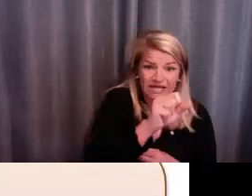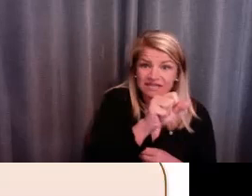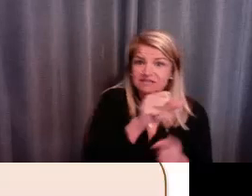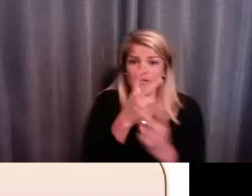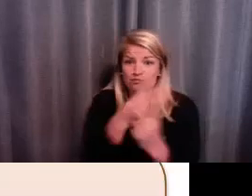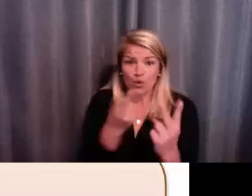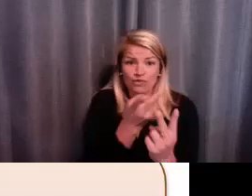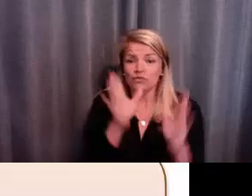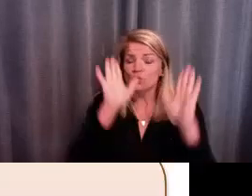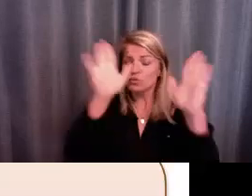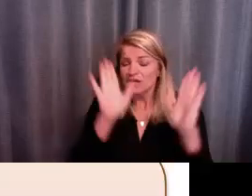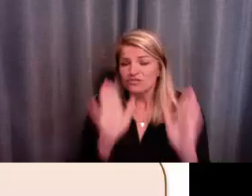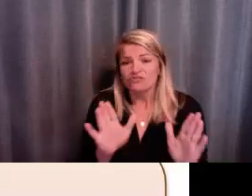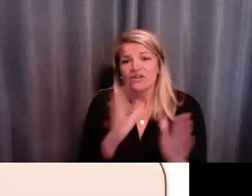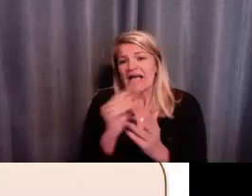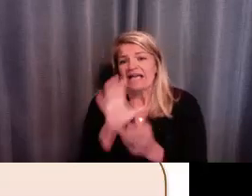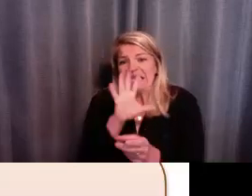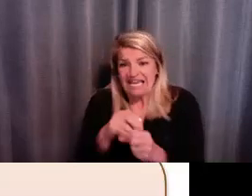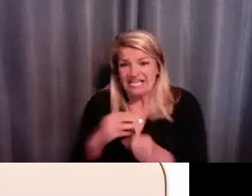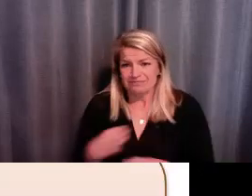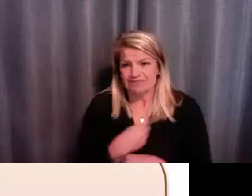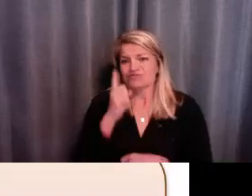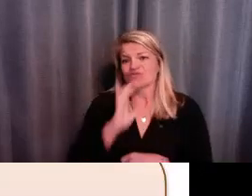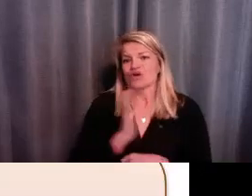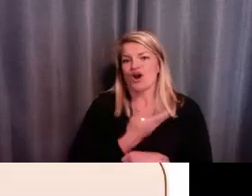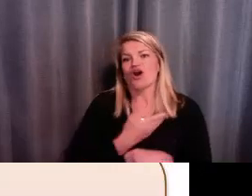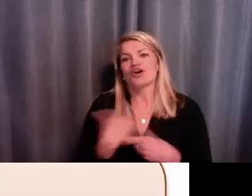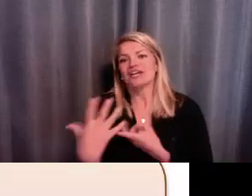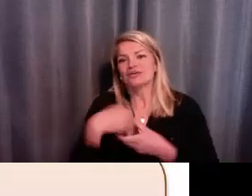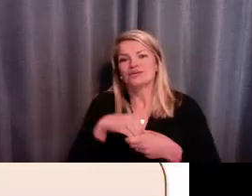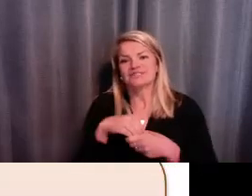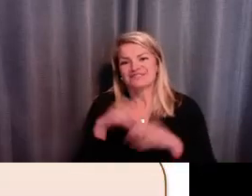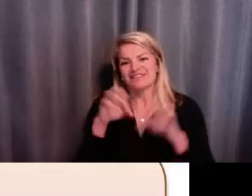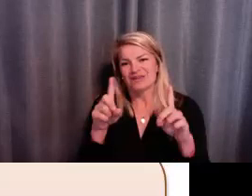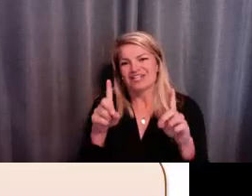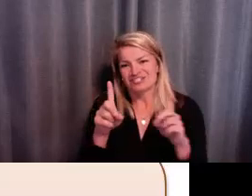being such wonderful and engaging members of the Inclusive Education Task Team. We are so